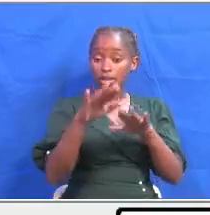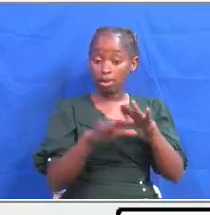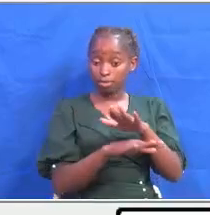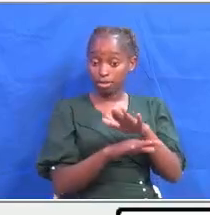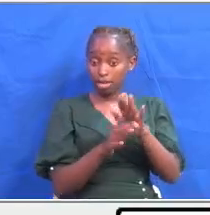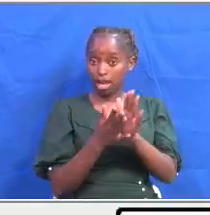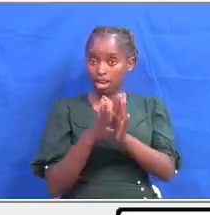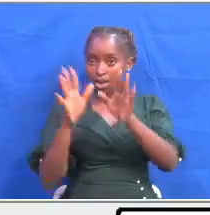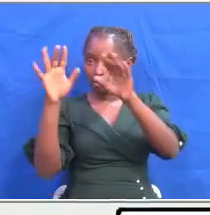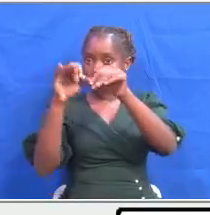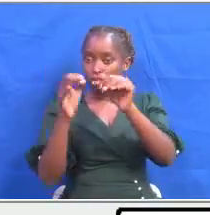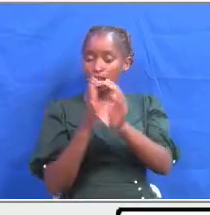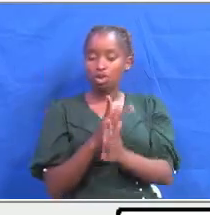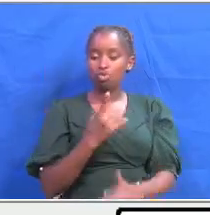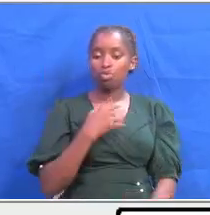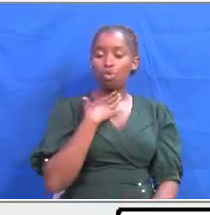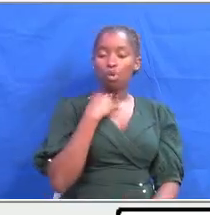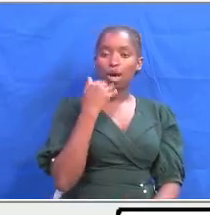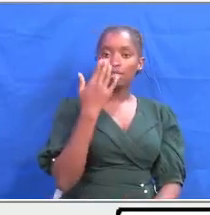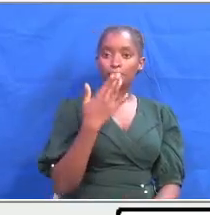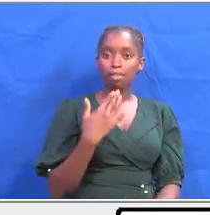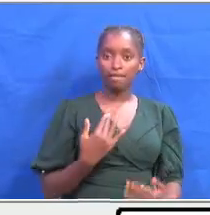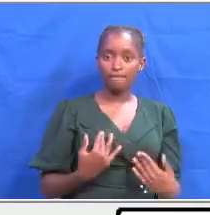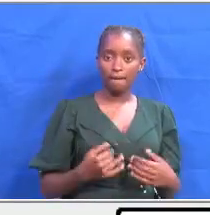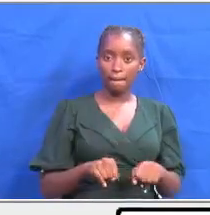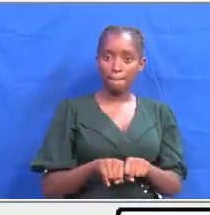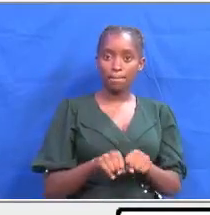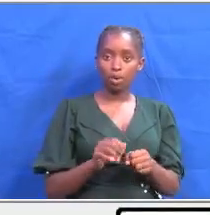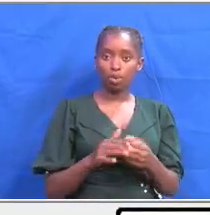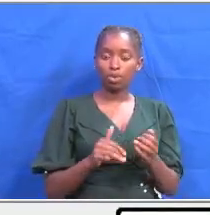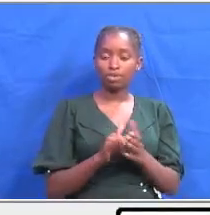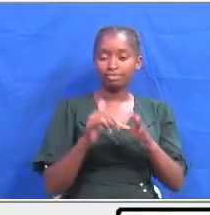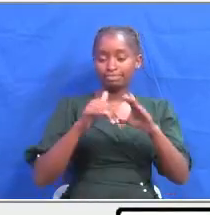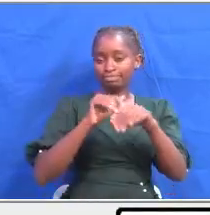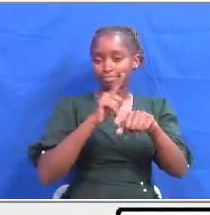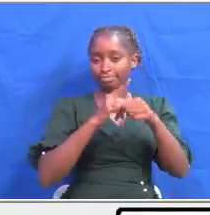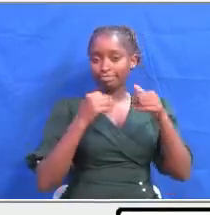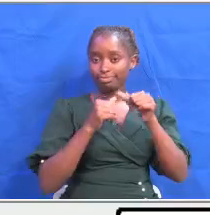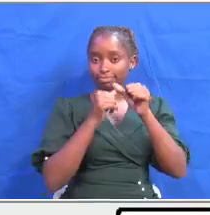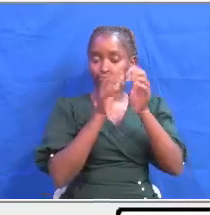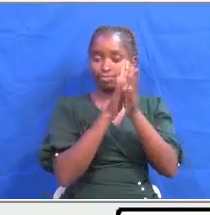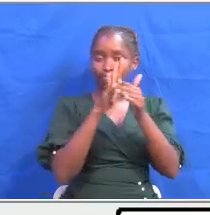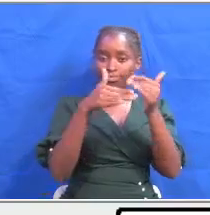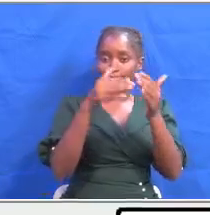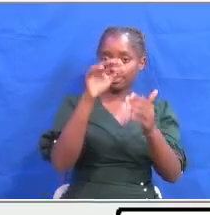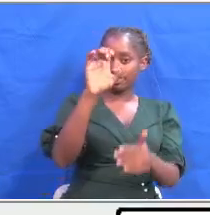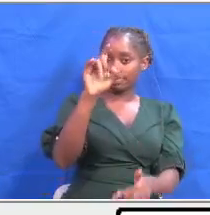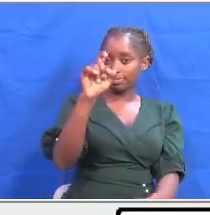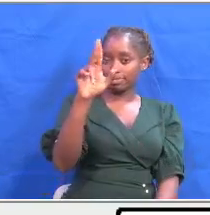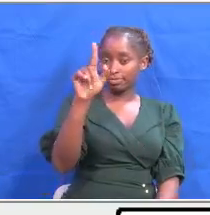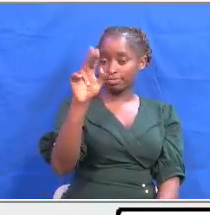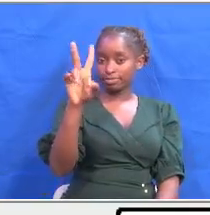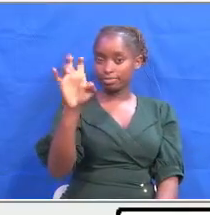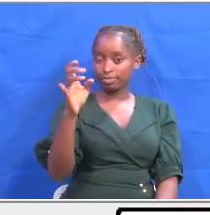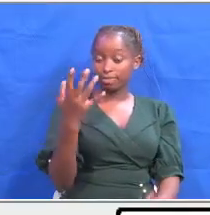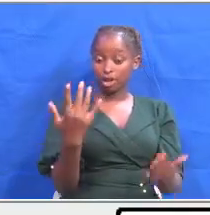and you wouldn't want a three-year brinkmanship at the helm of the executive. So it would be better that this